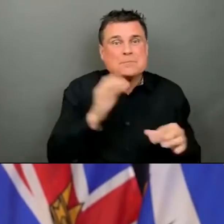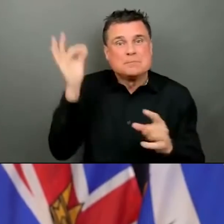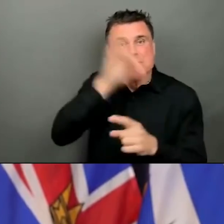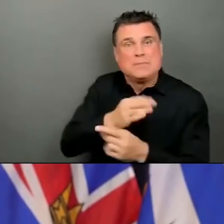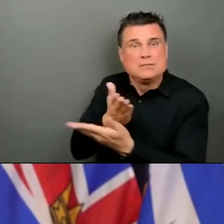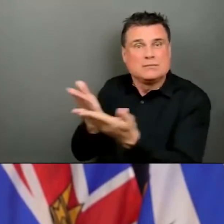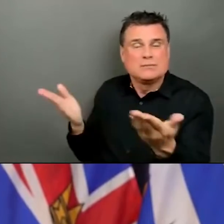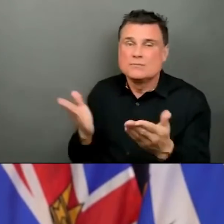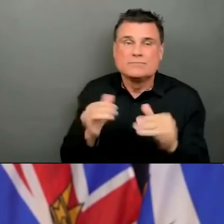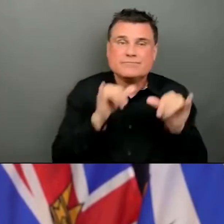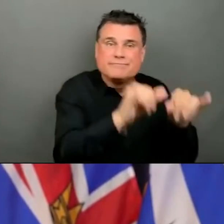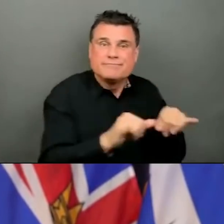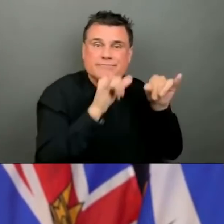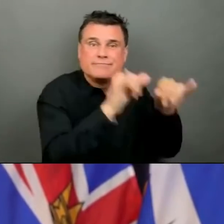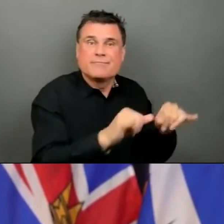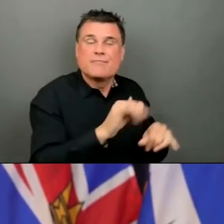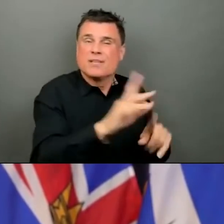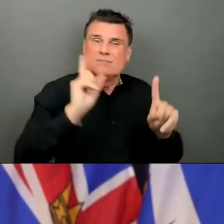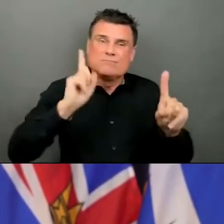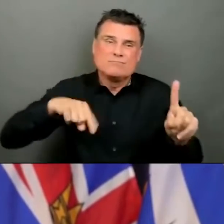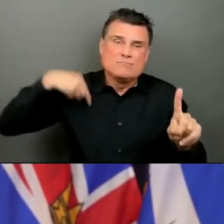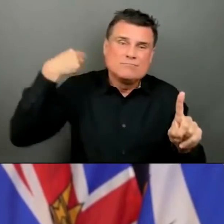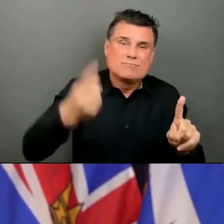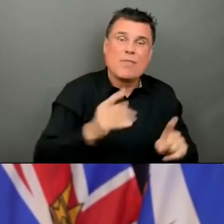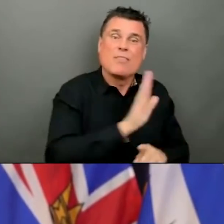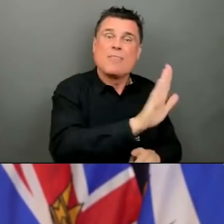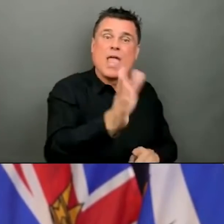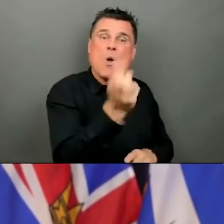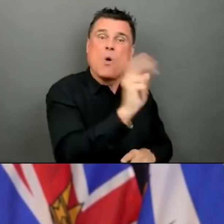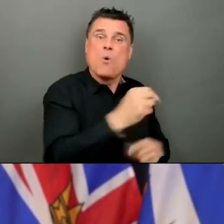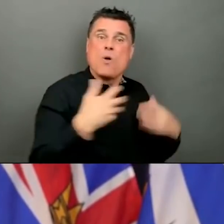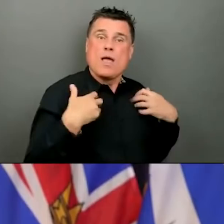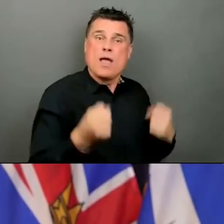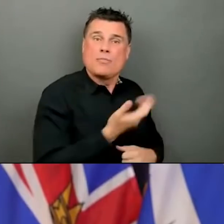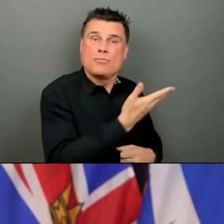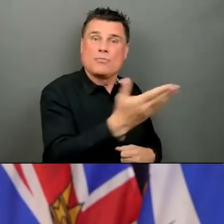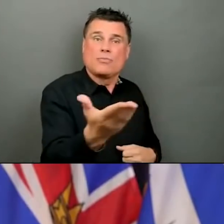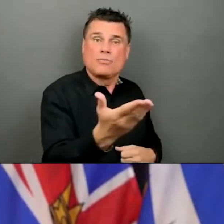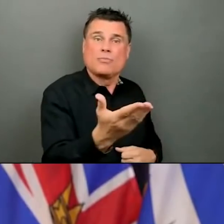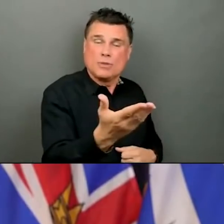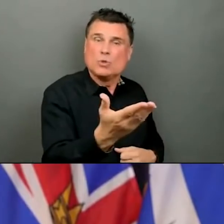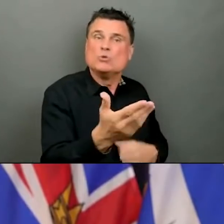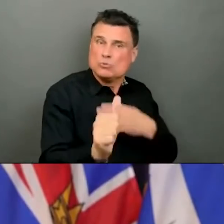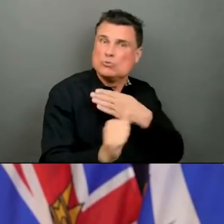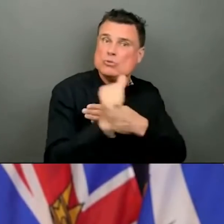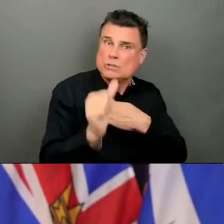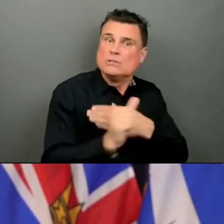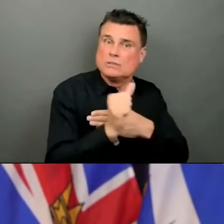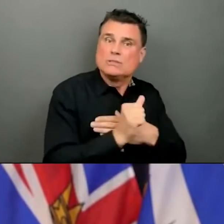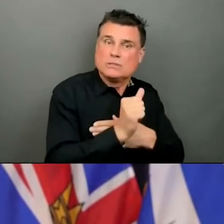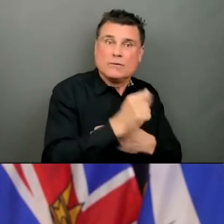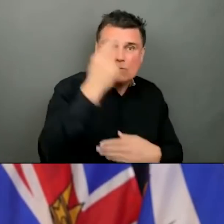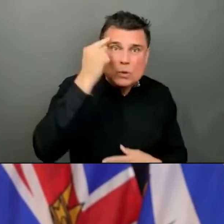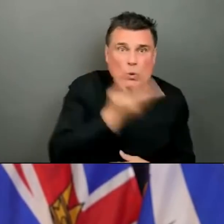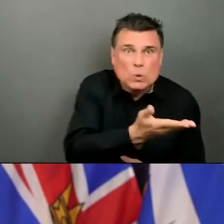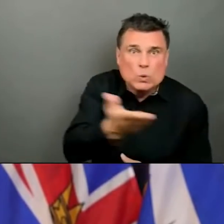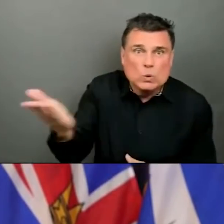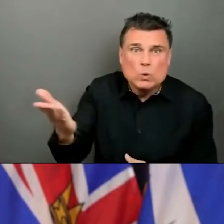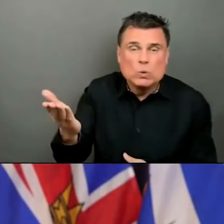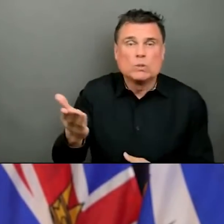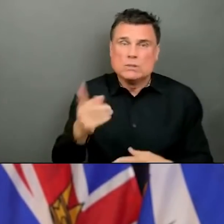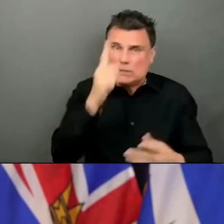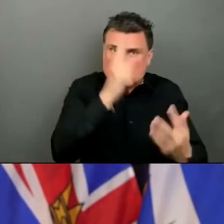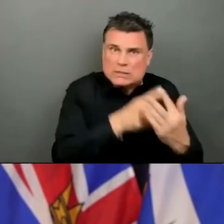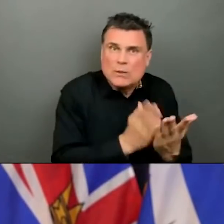line to the verge of exhaustion, keeping their fellow British Columbians well during a global pandemic.